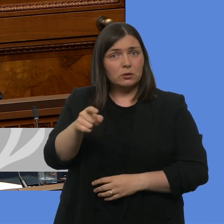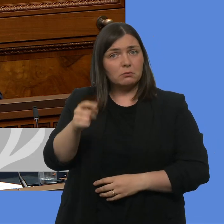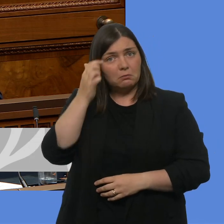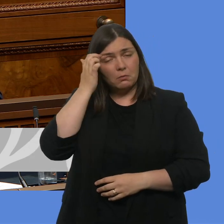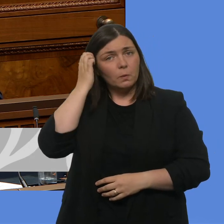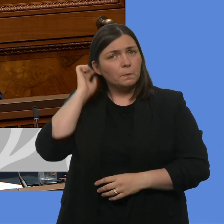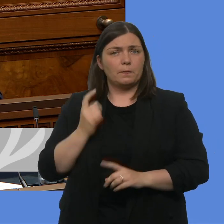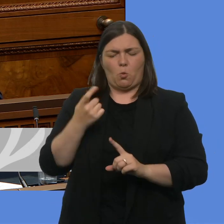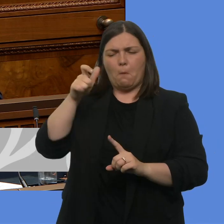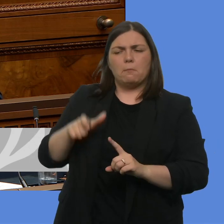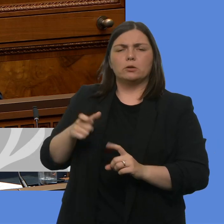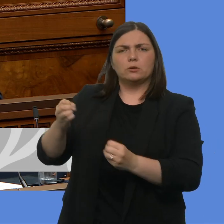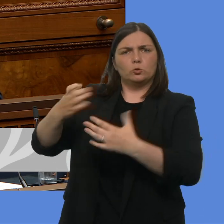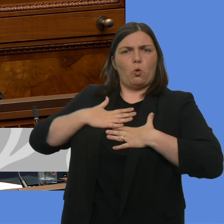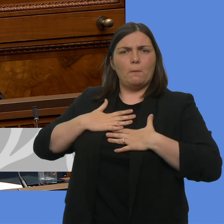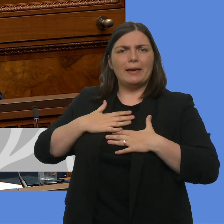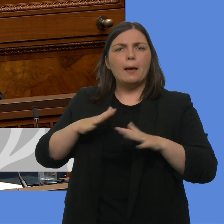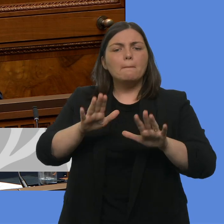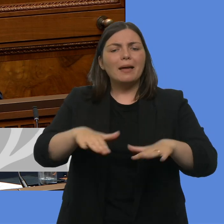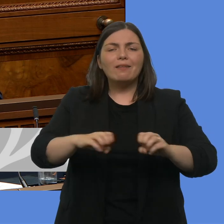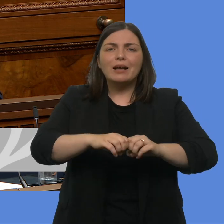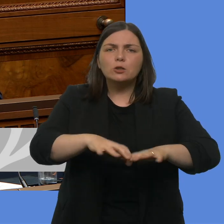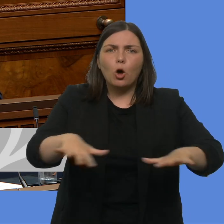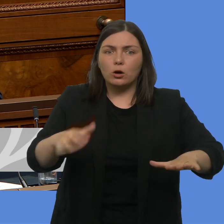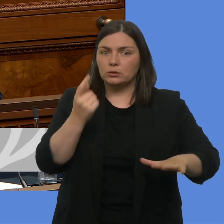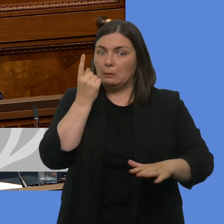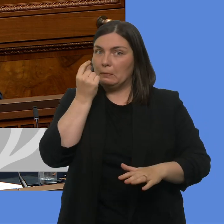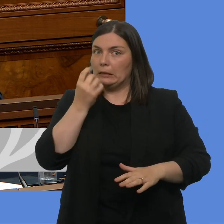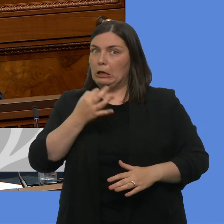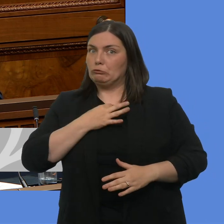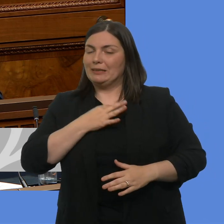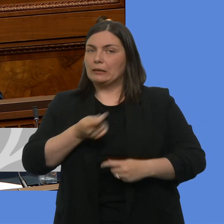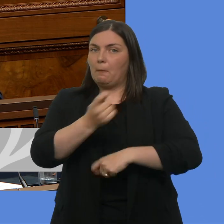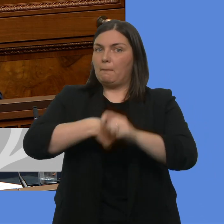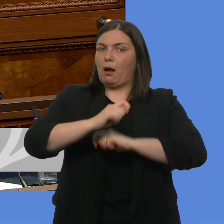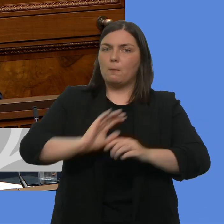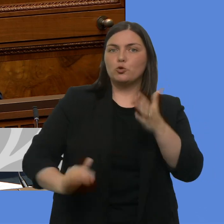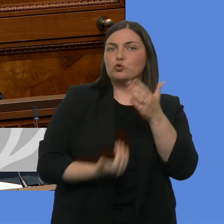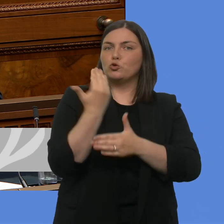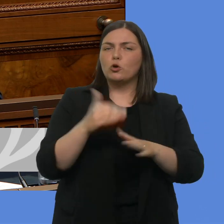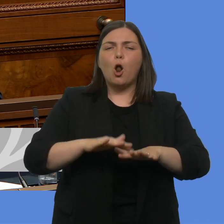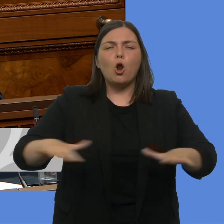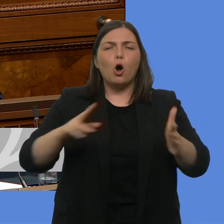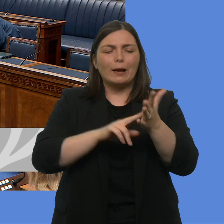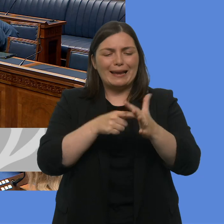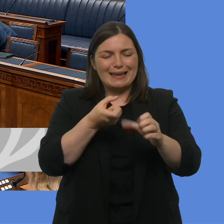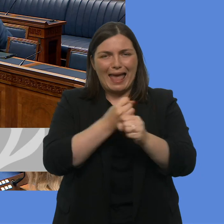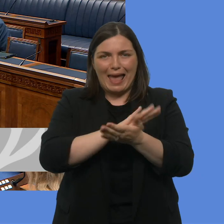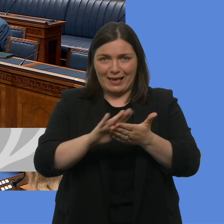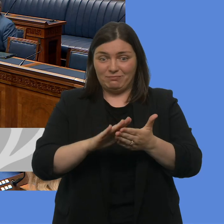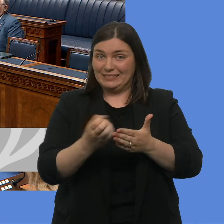that Belfast Lough has the potential to become the new Lough Neagh in the next 10 years?